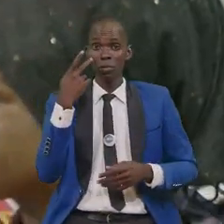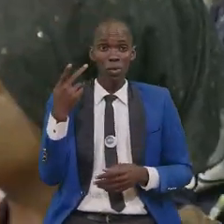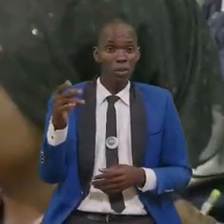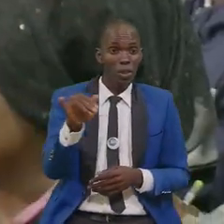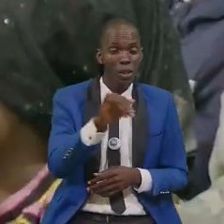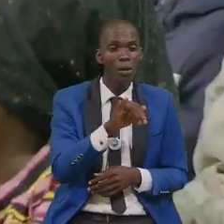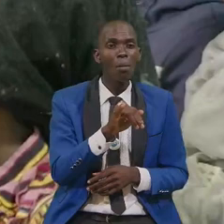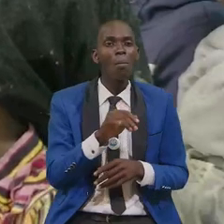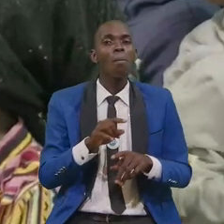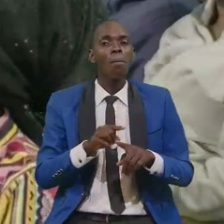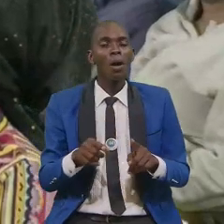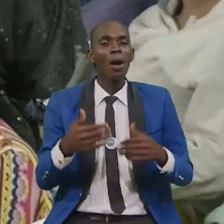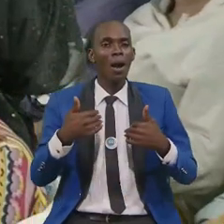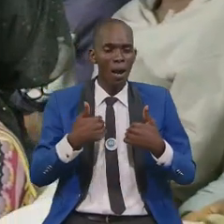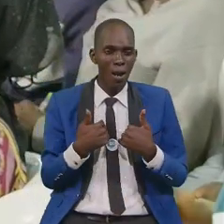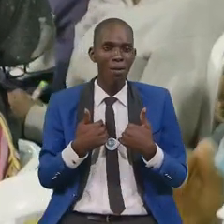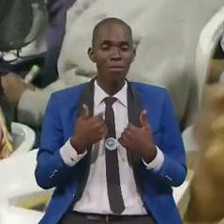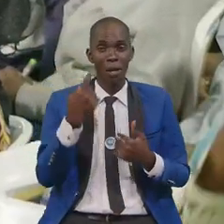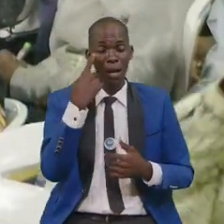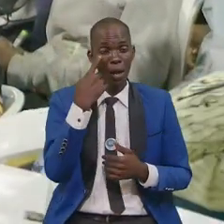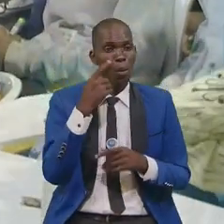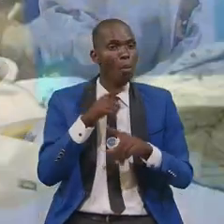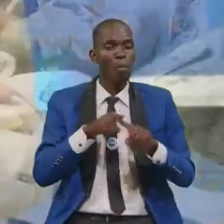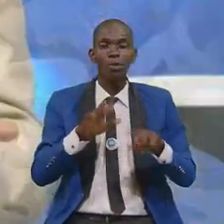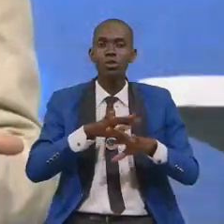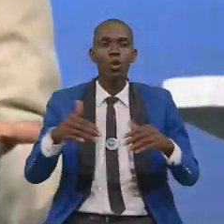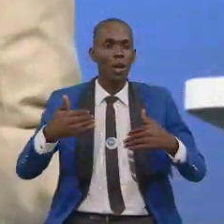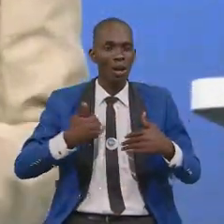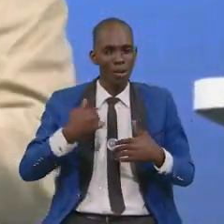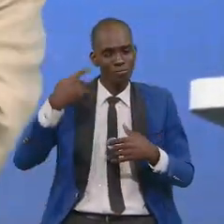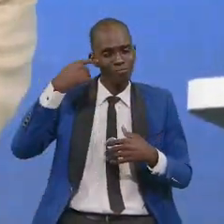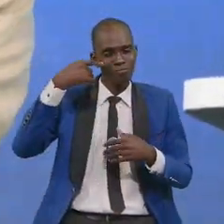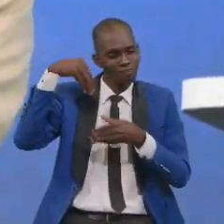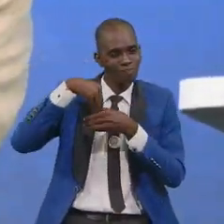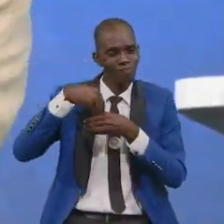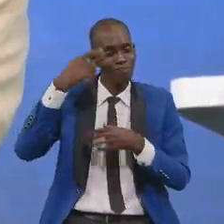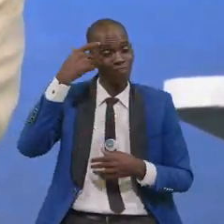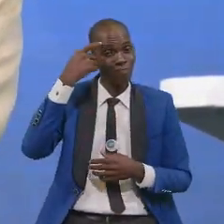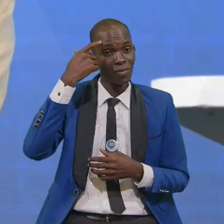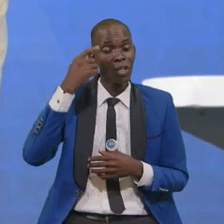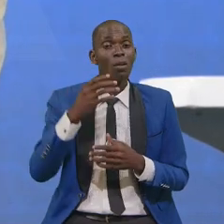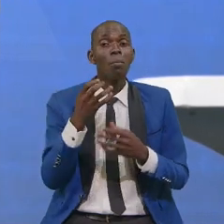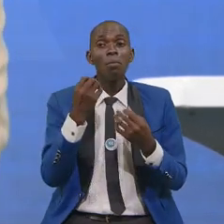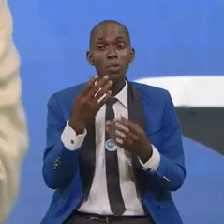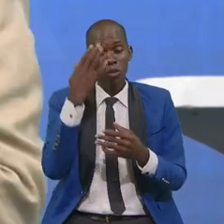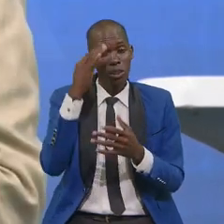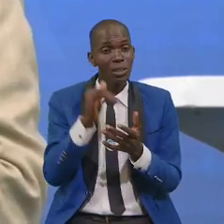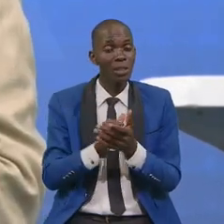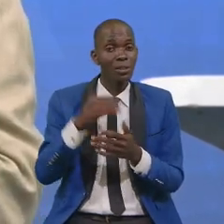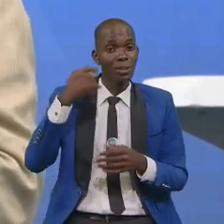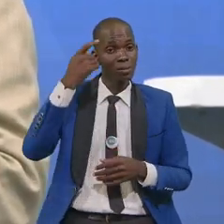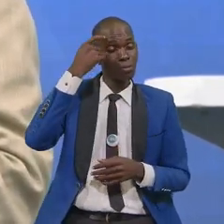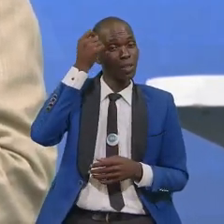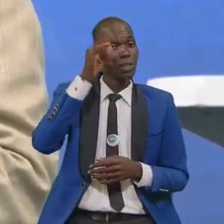have sight, they don't have insight. And insight is greater